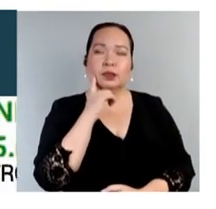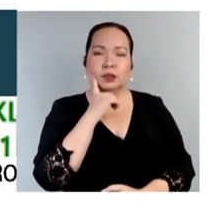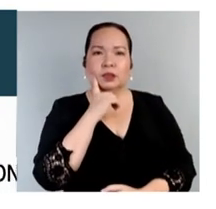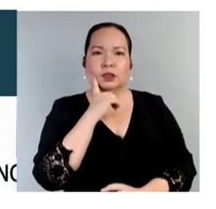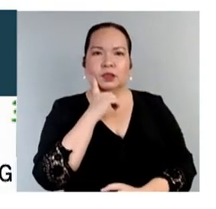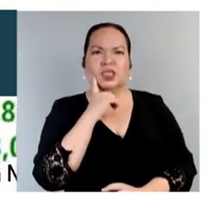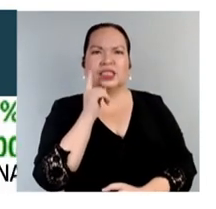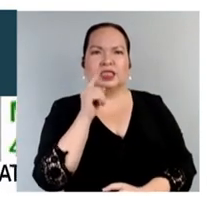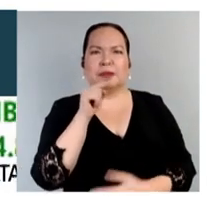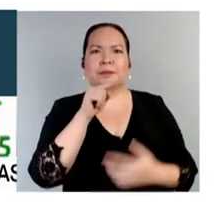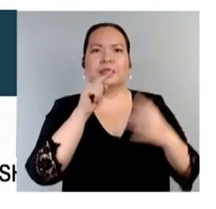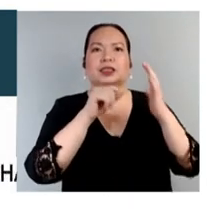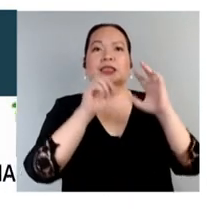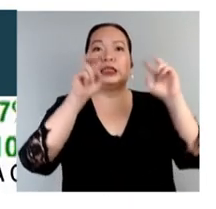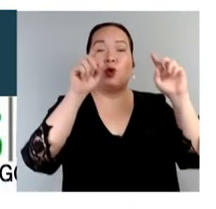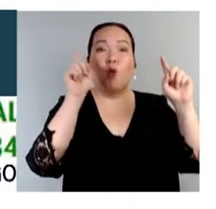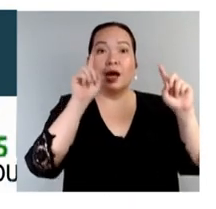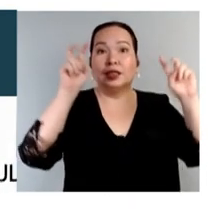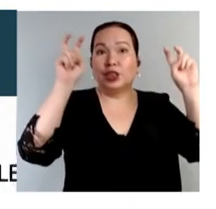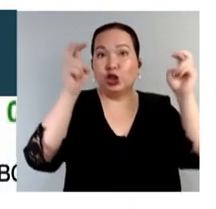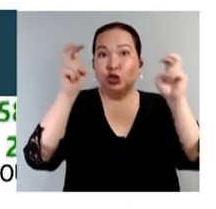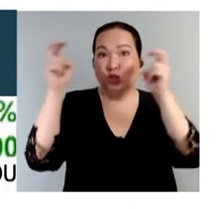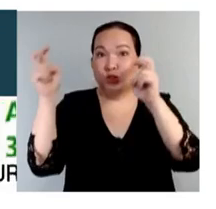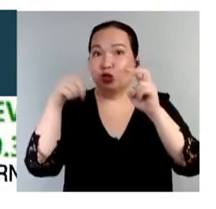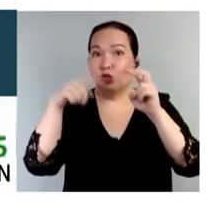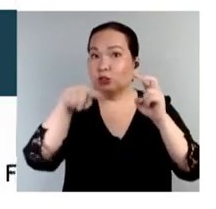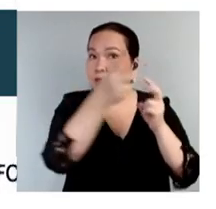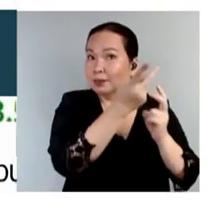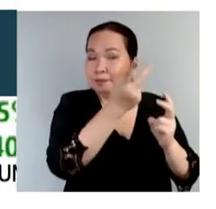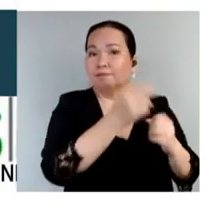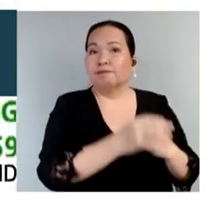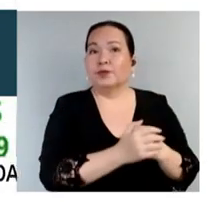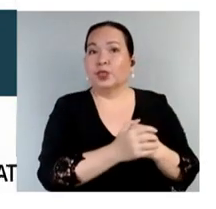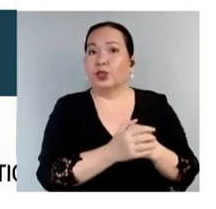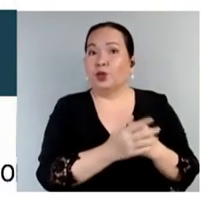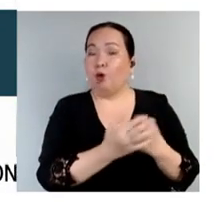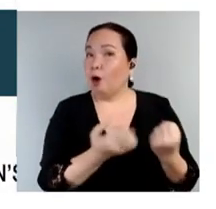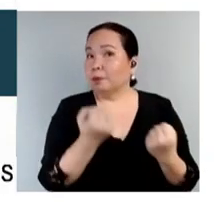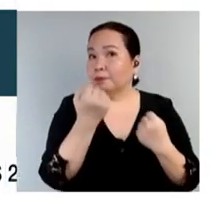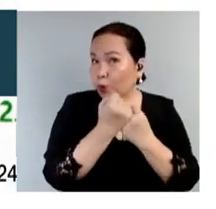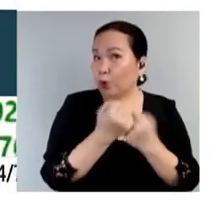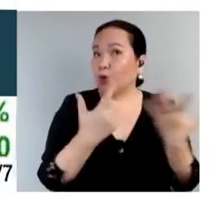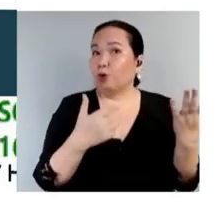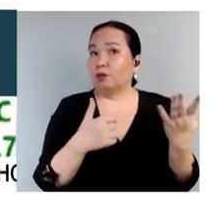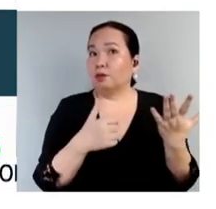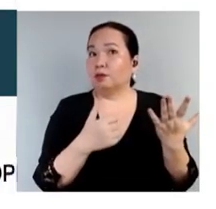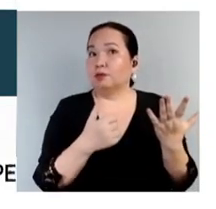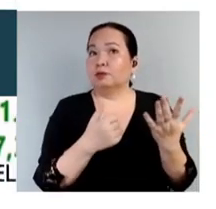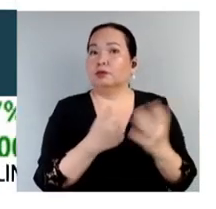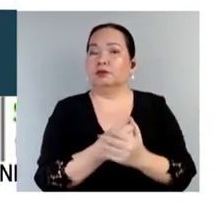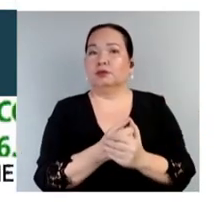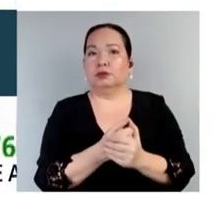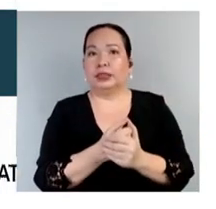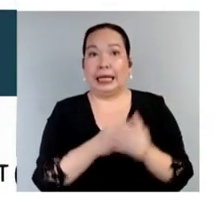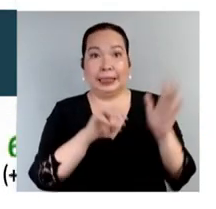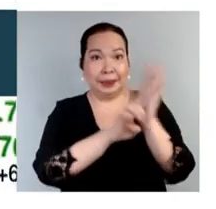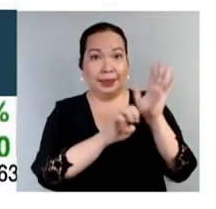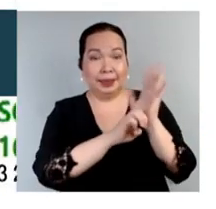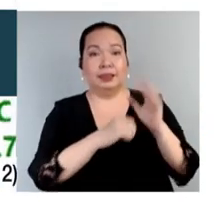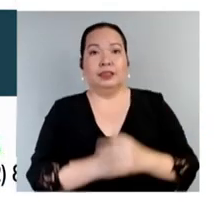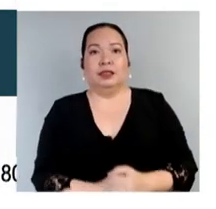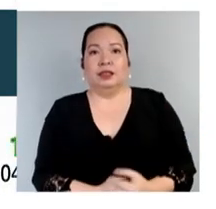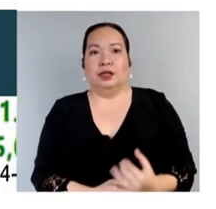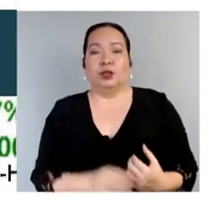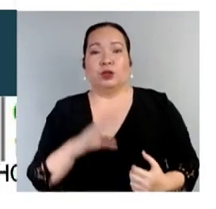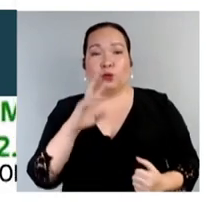set of issues, no? That they would like to talk about more than, for example, when